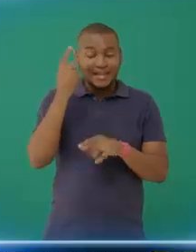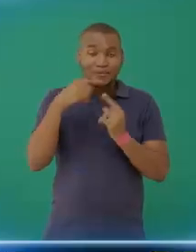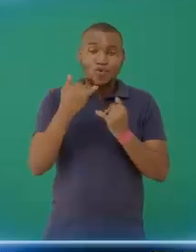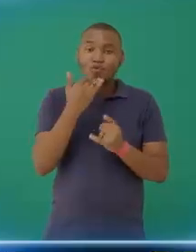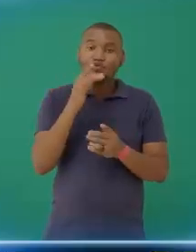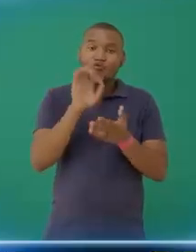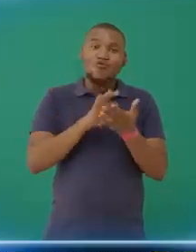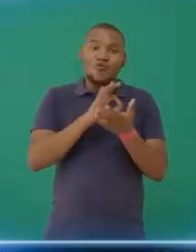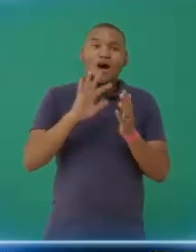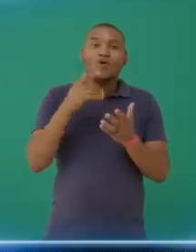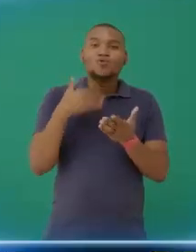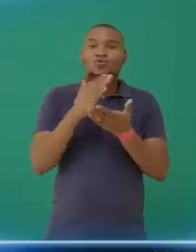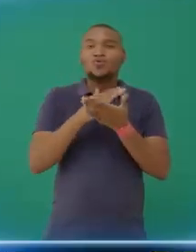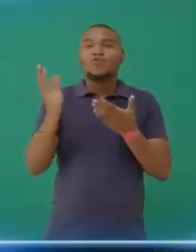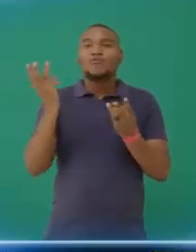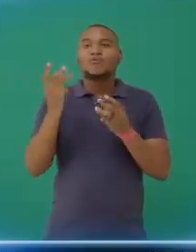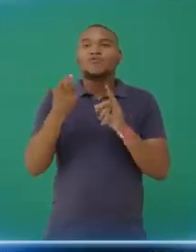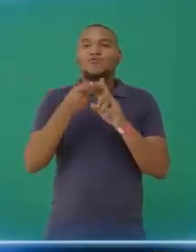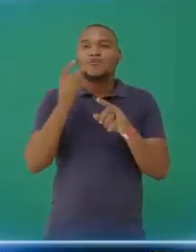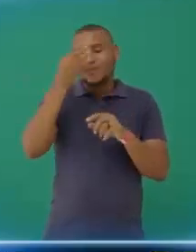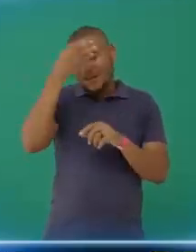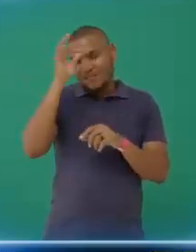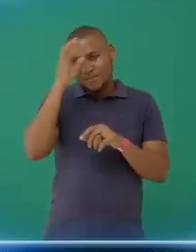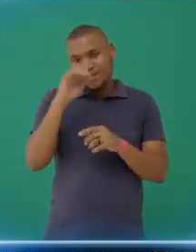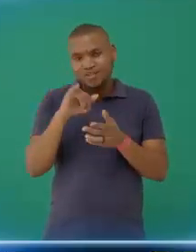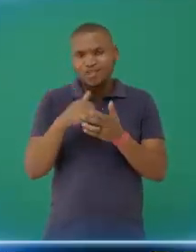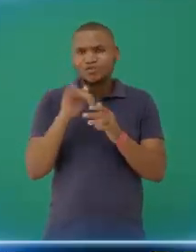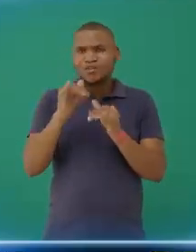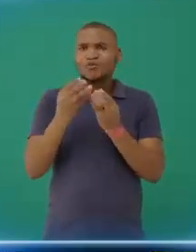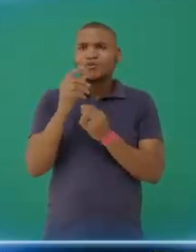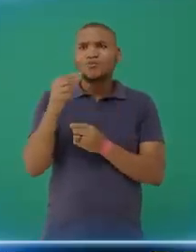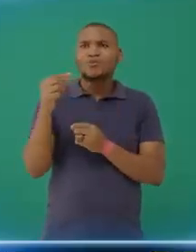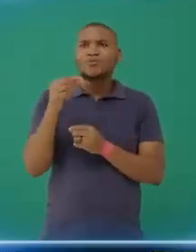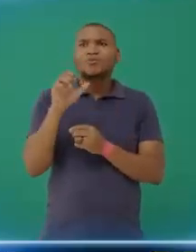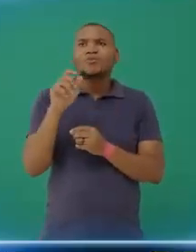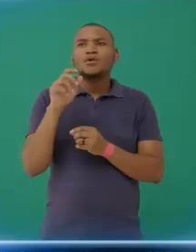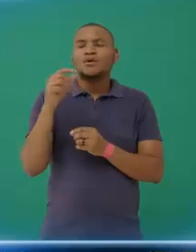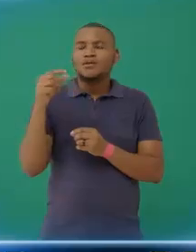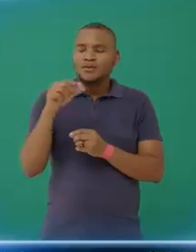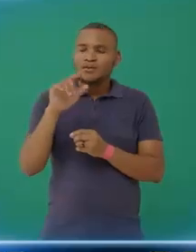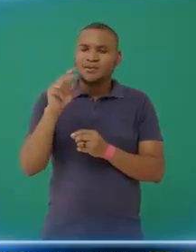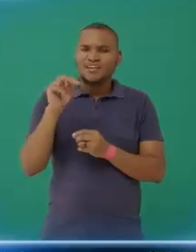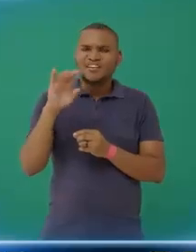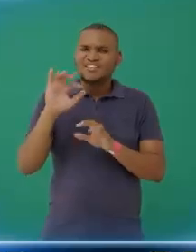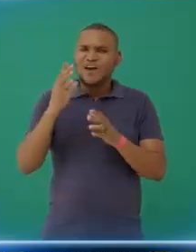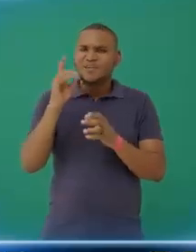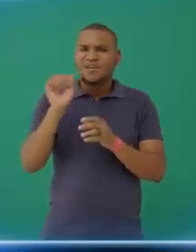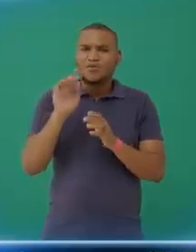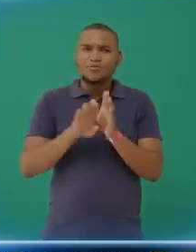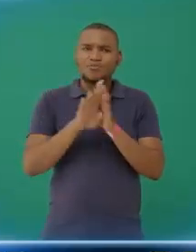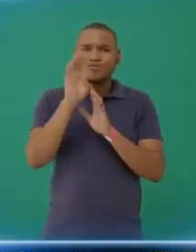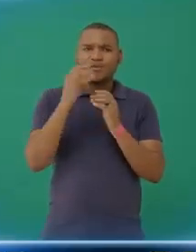crooks out of cabinet. Glenys, just to stay with you, how will the DA improve the criminal justice system of our